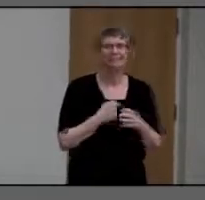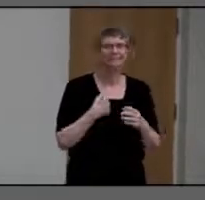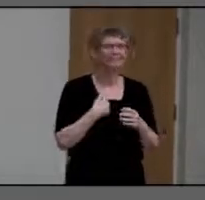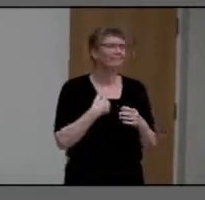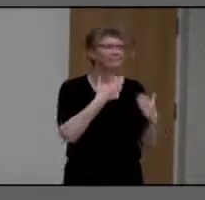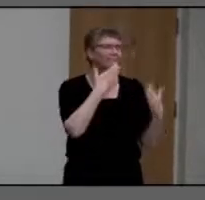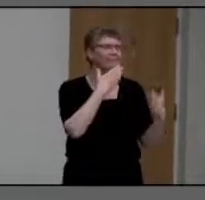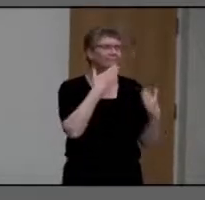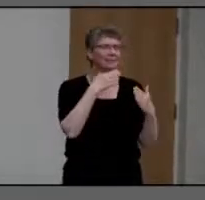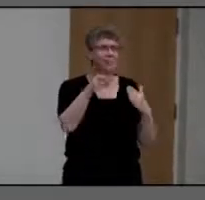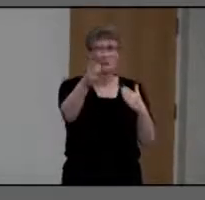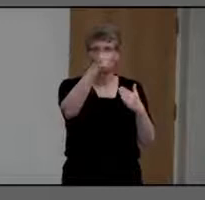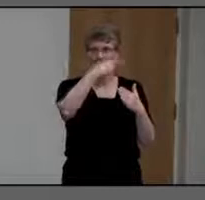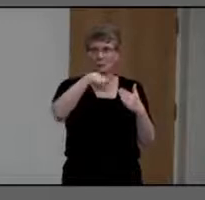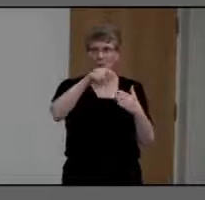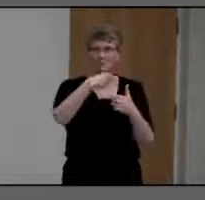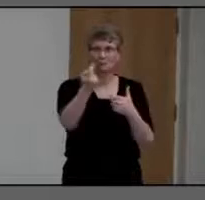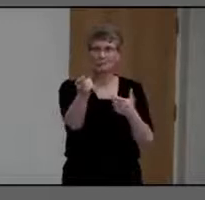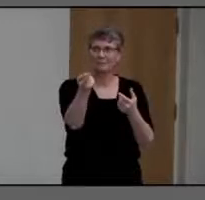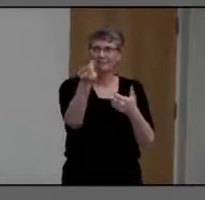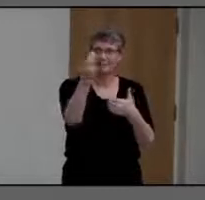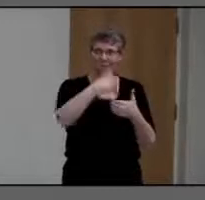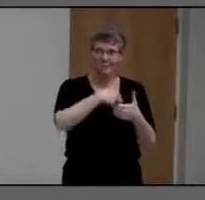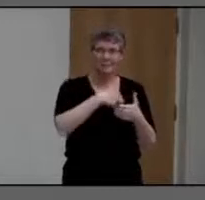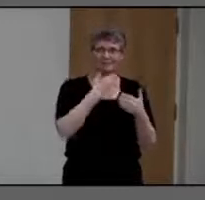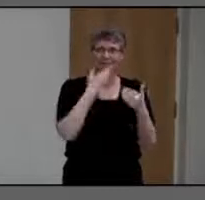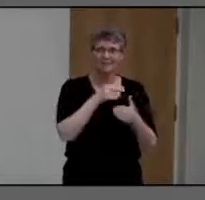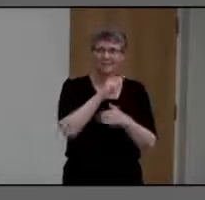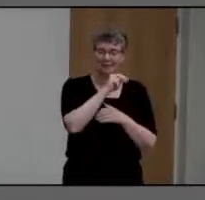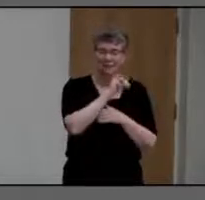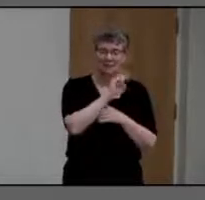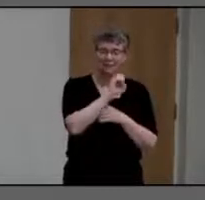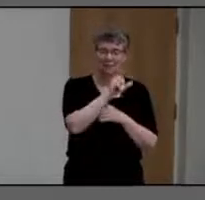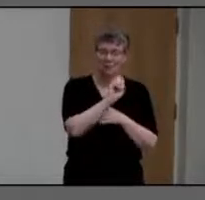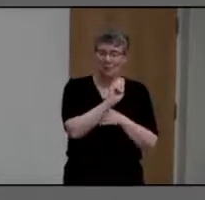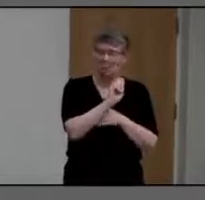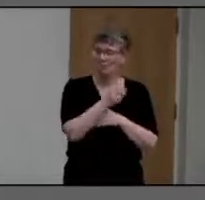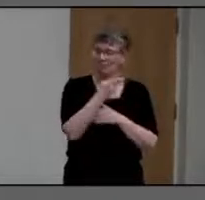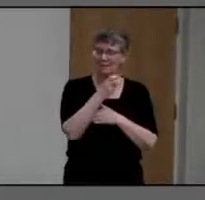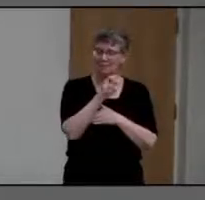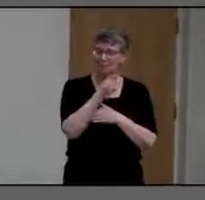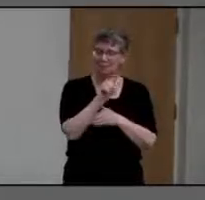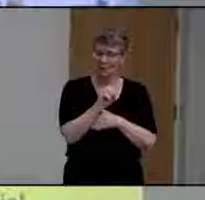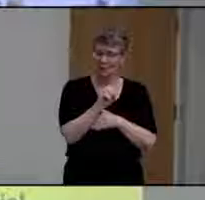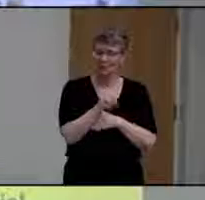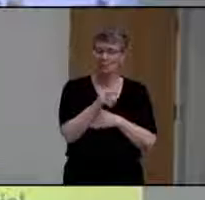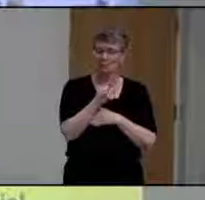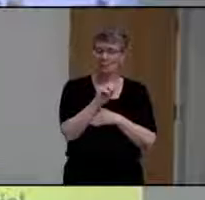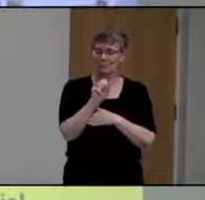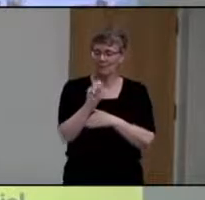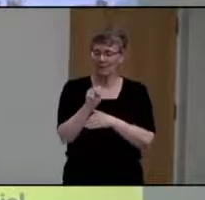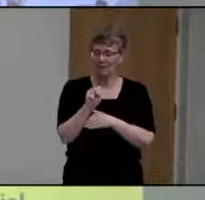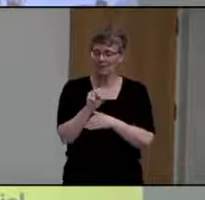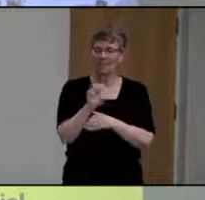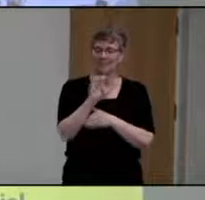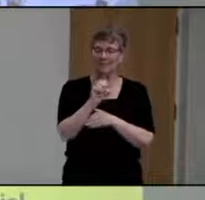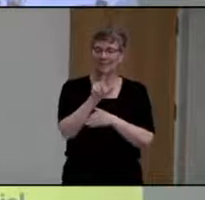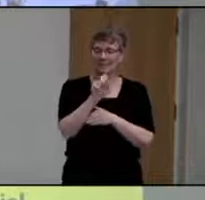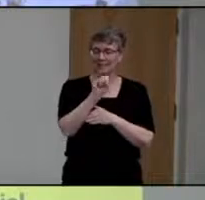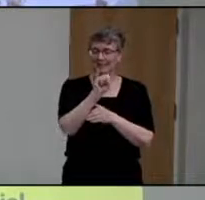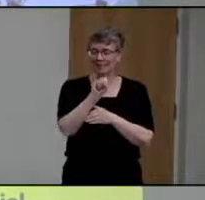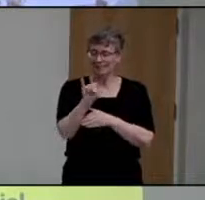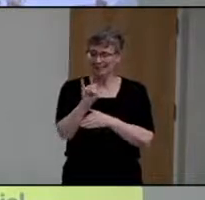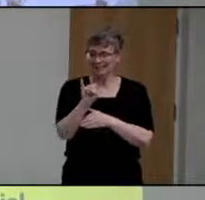for coming, to Nicole, to Hero, to Ross, and Eleni, thank you so much. And to you, Ryan,